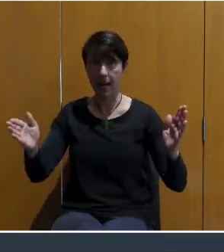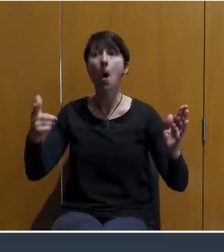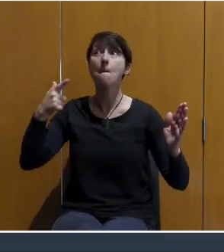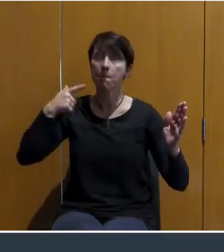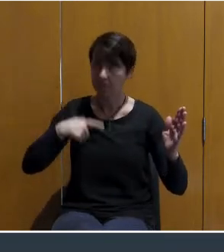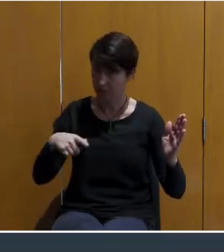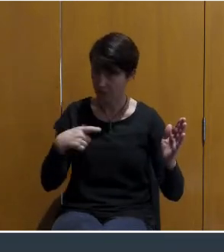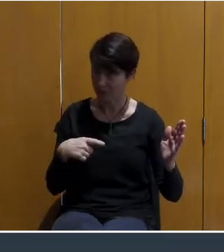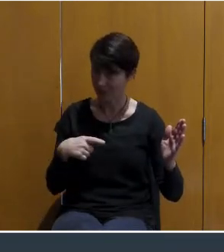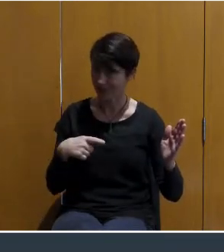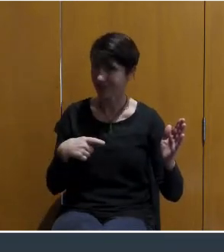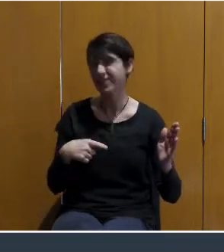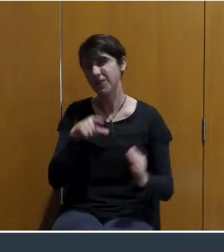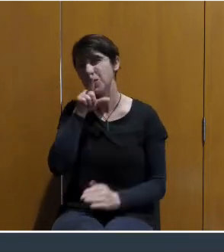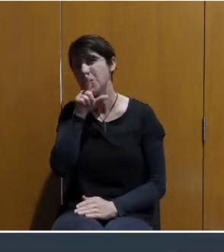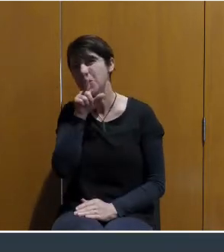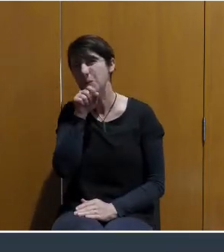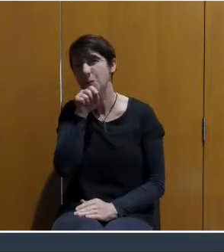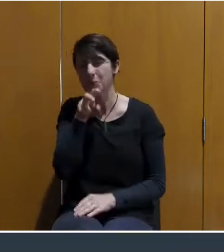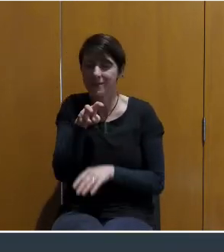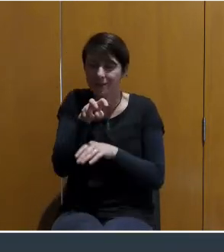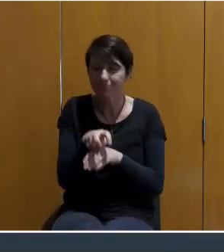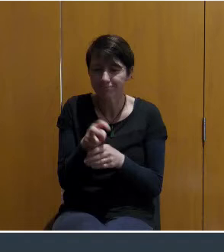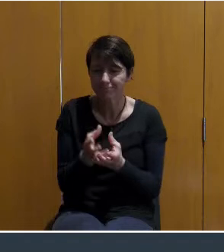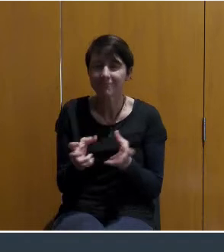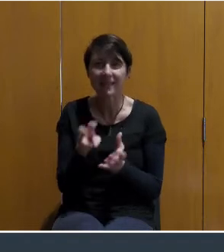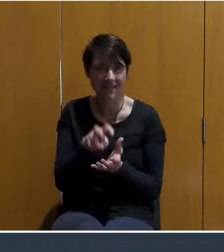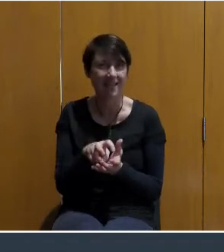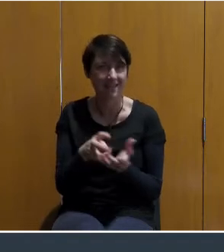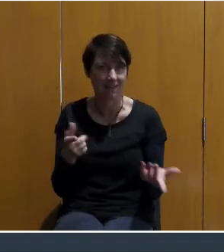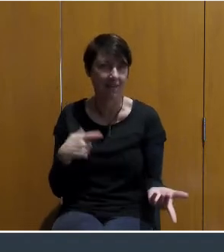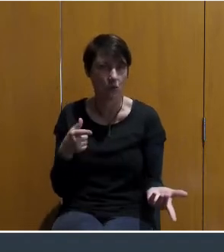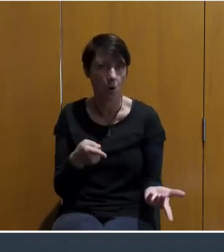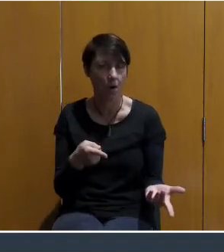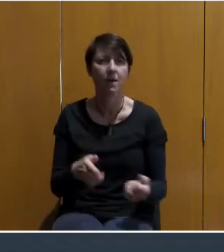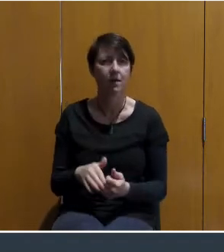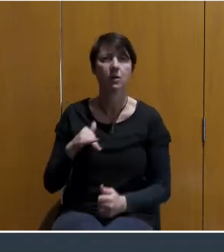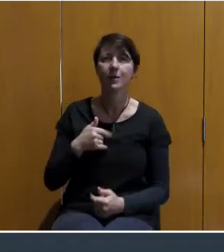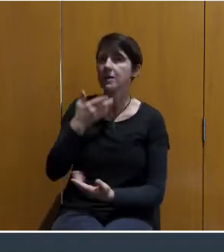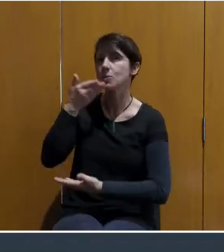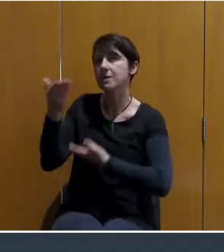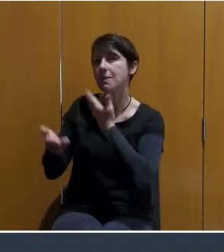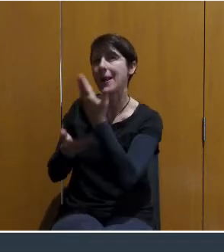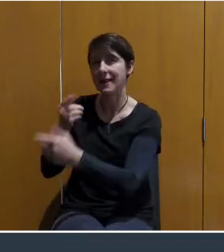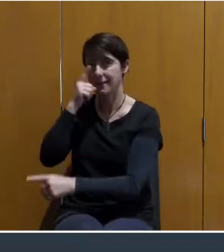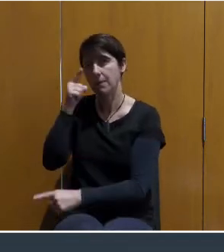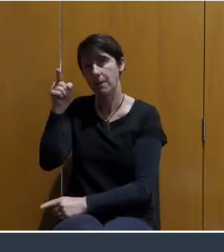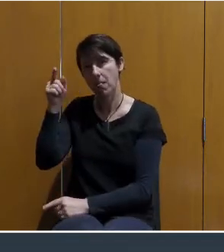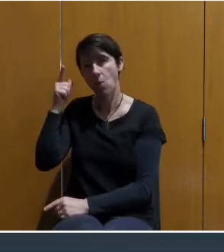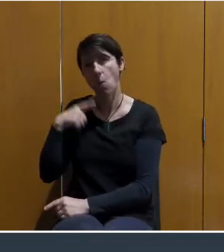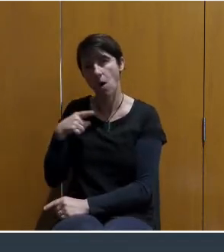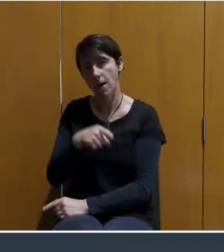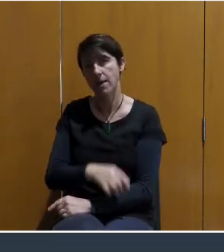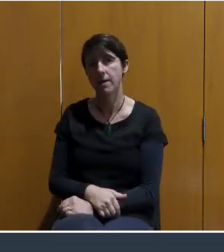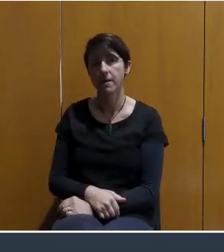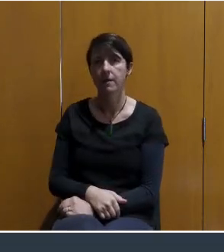dog owners, the one thing is when you turn up with your dog at an area where there is an on-leash area, like